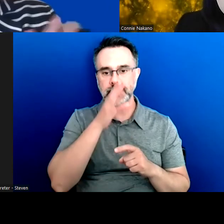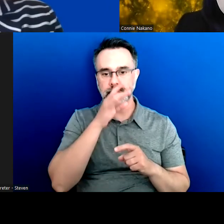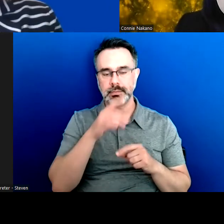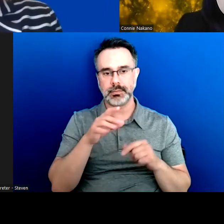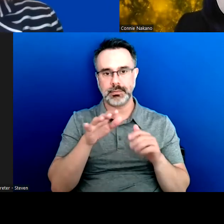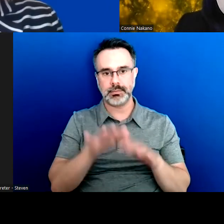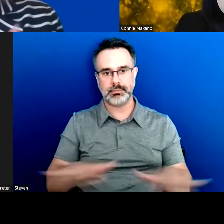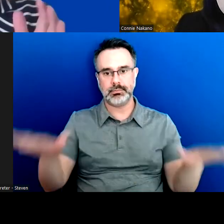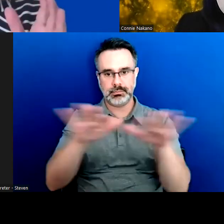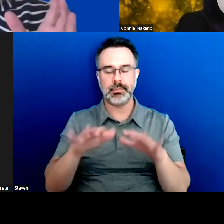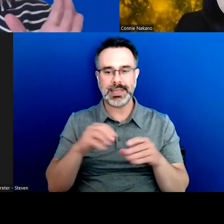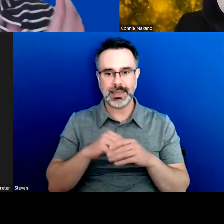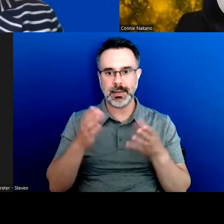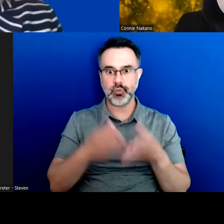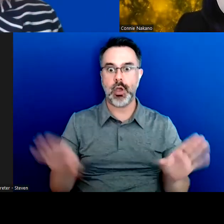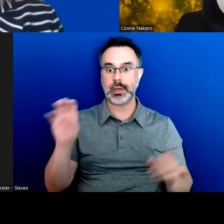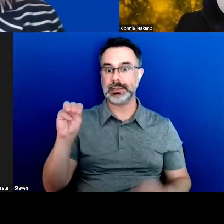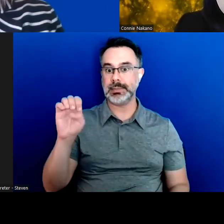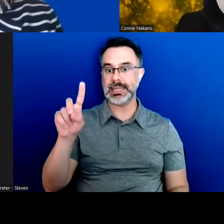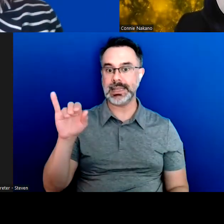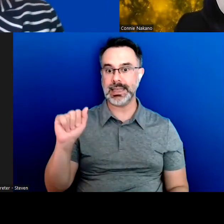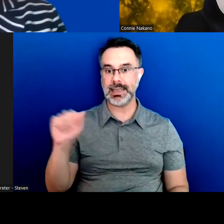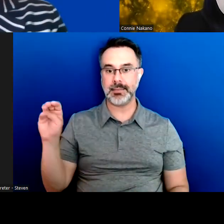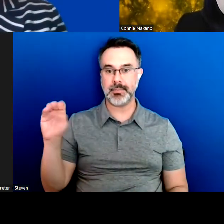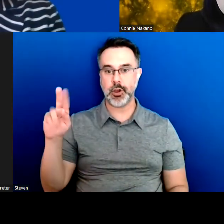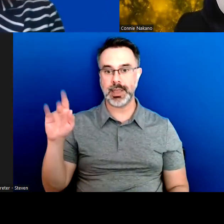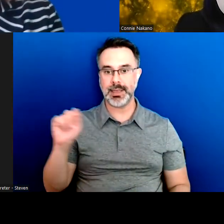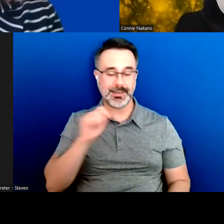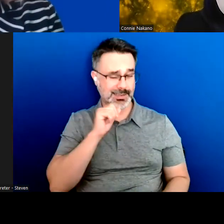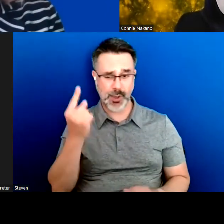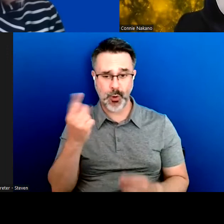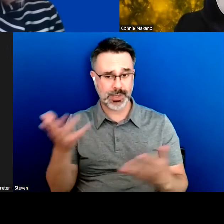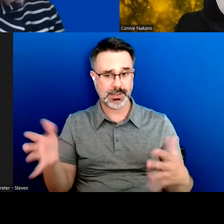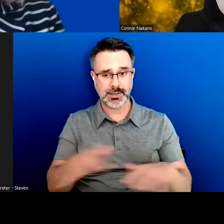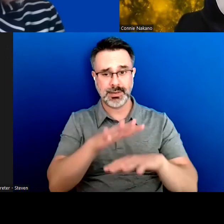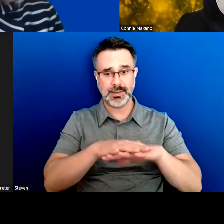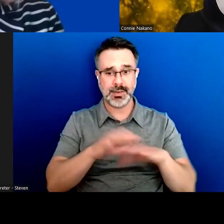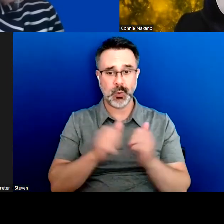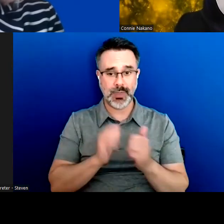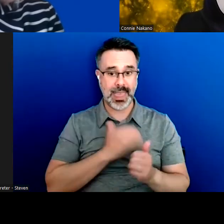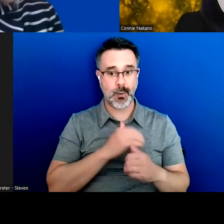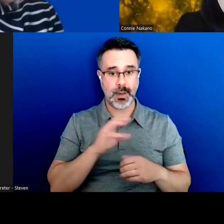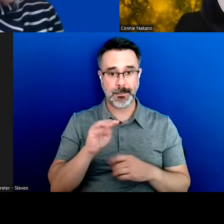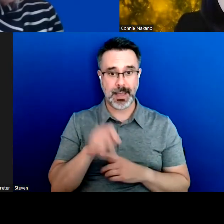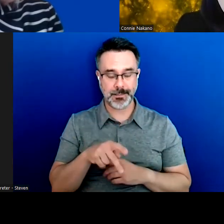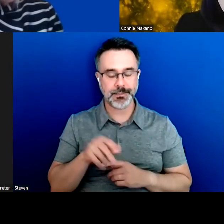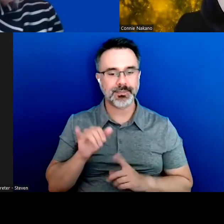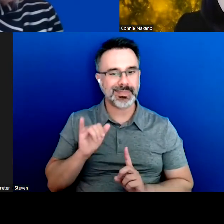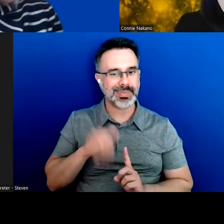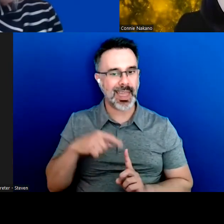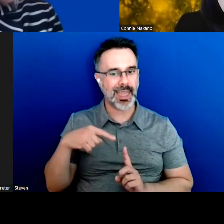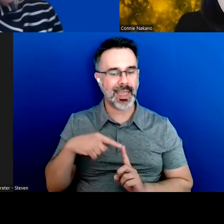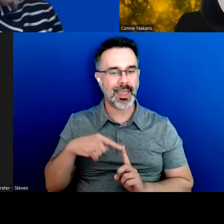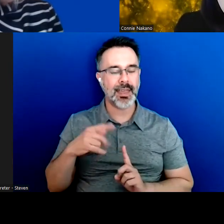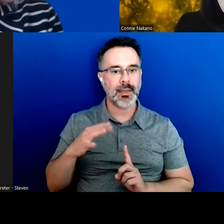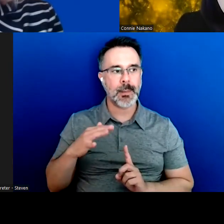media markets don't always lay neatly over our maps. And it was that very, we're